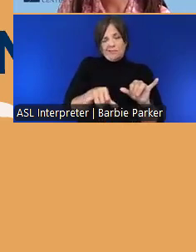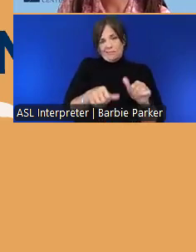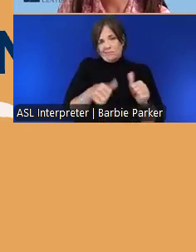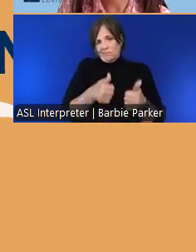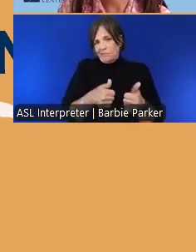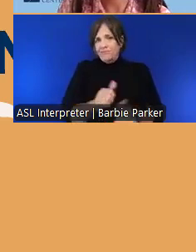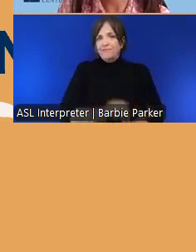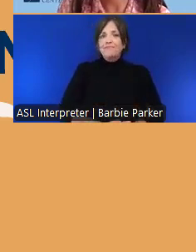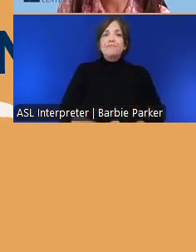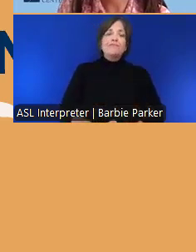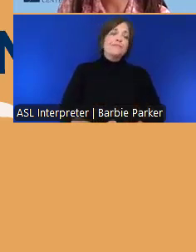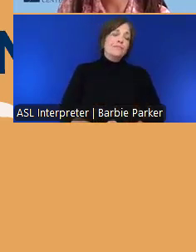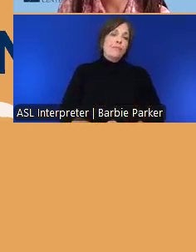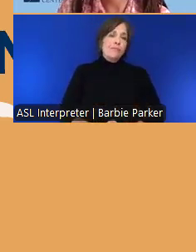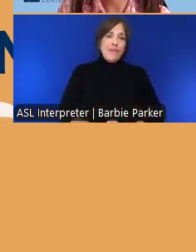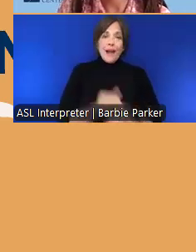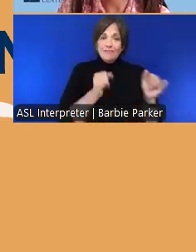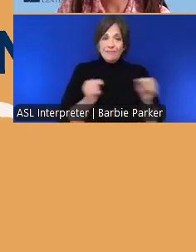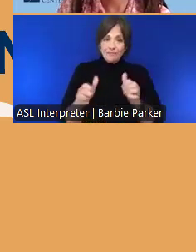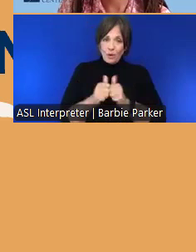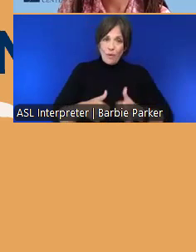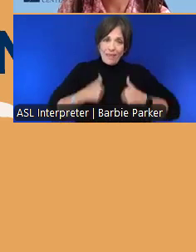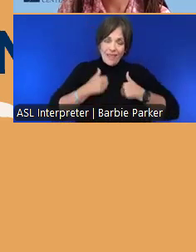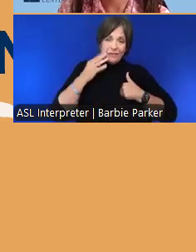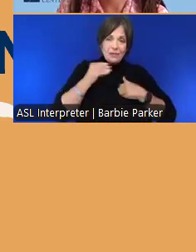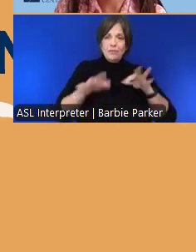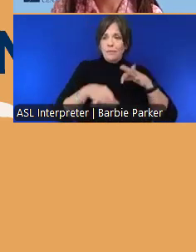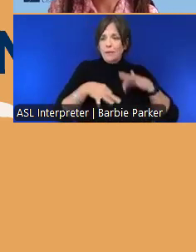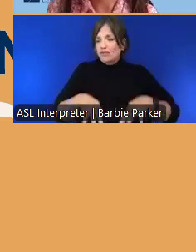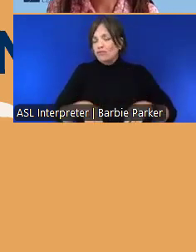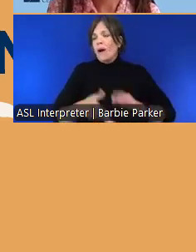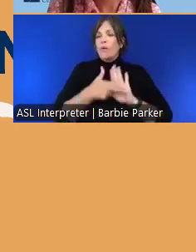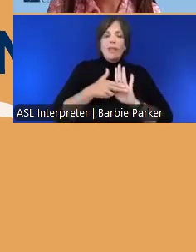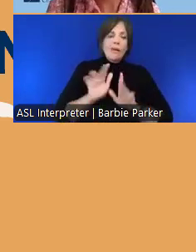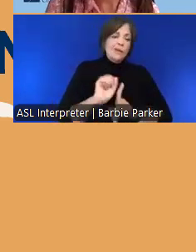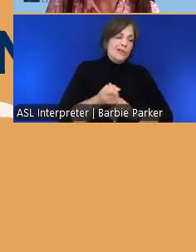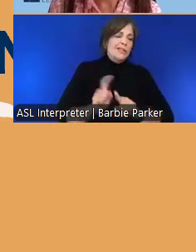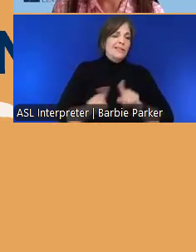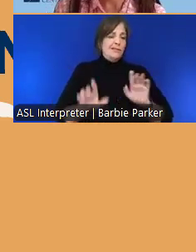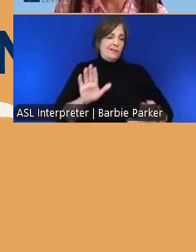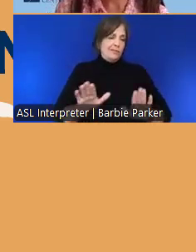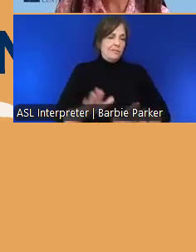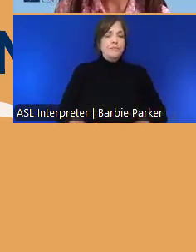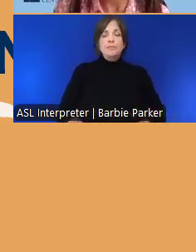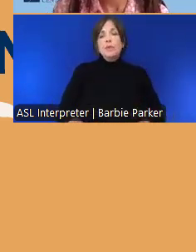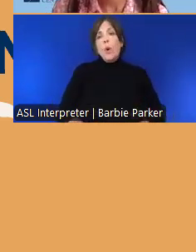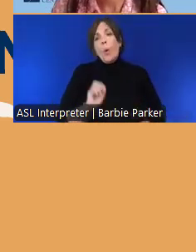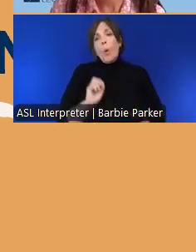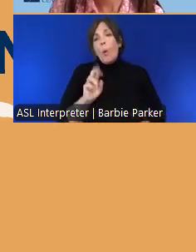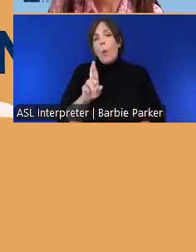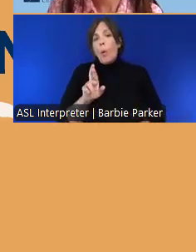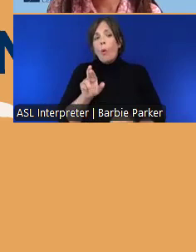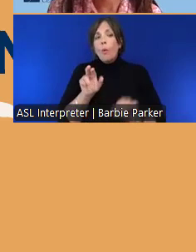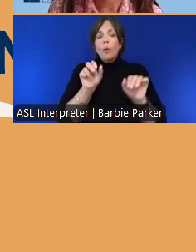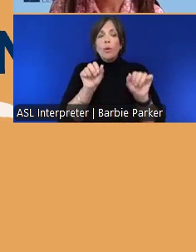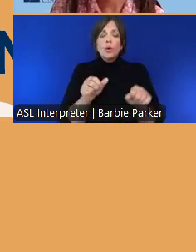individuals with lived experiences may describe or label their situation differently, or they may